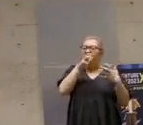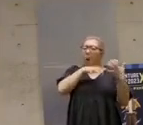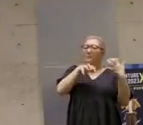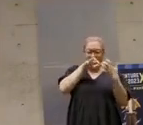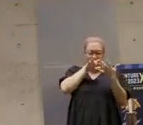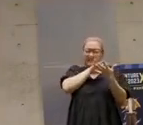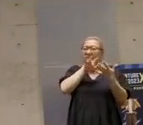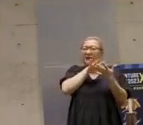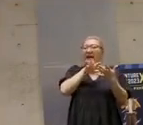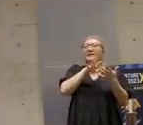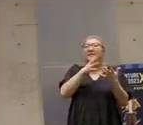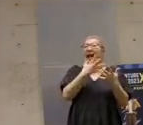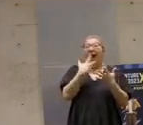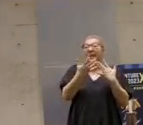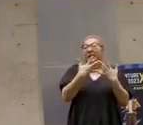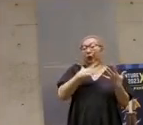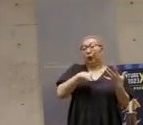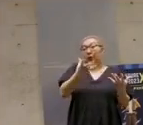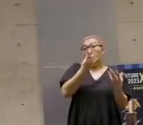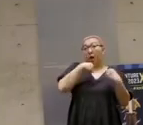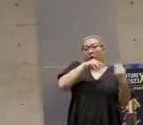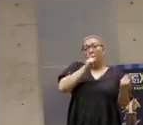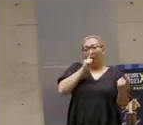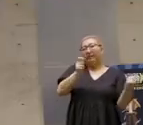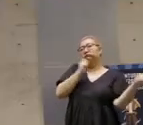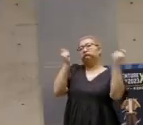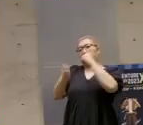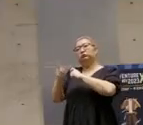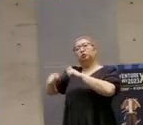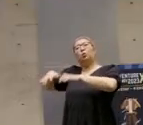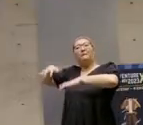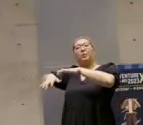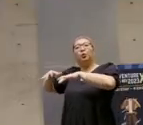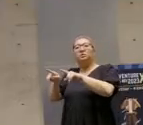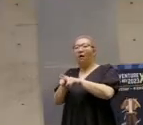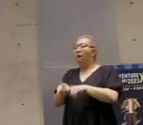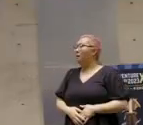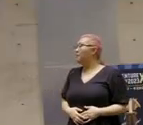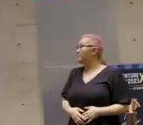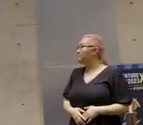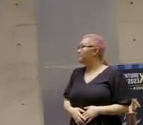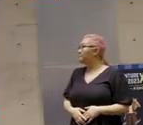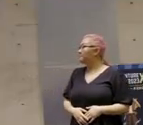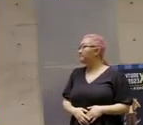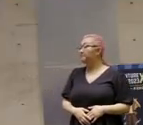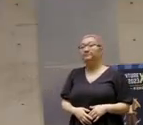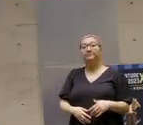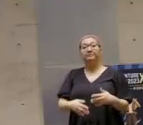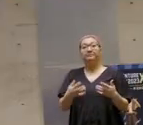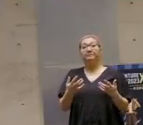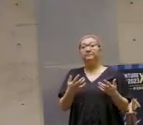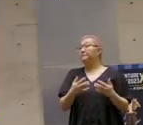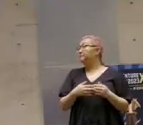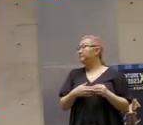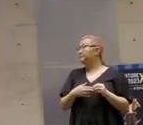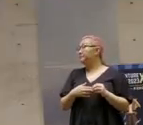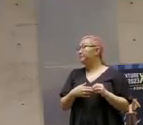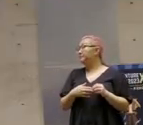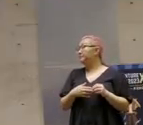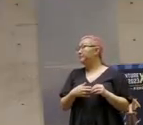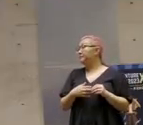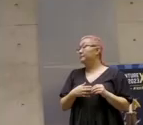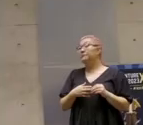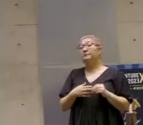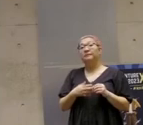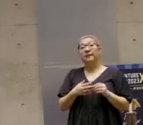Now, Some of you, in fact, I imagine quite a lot of